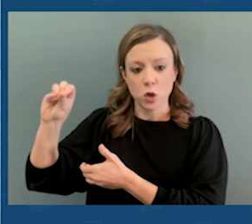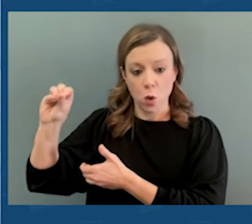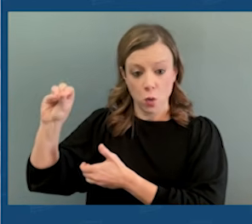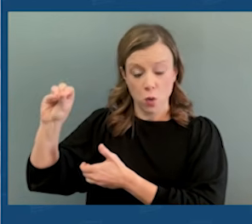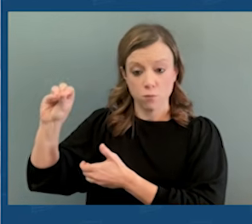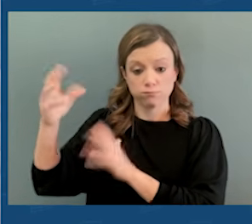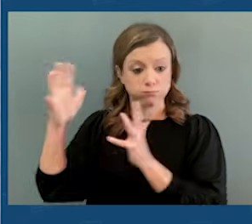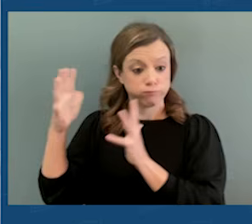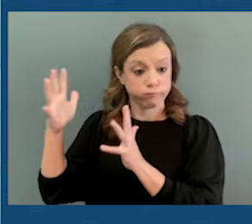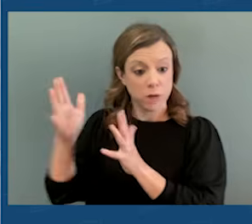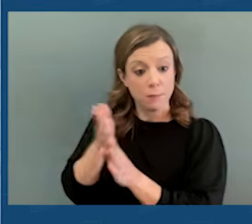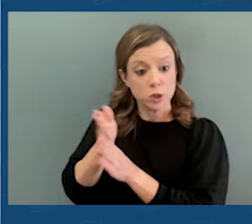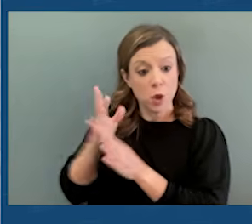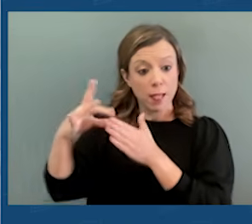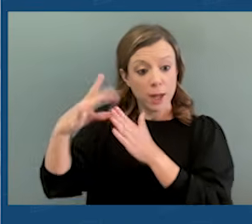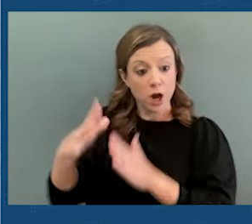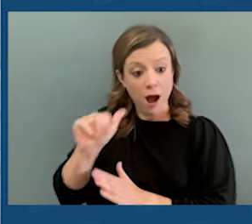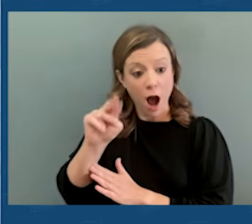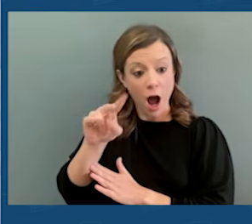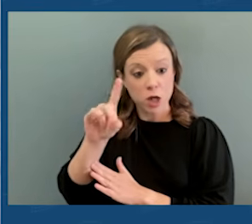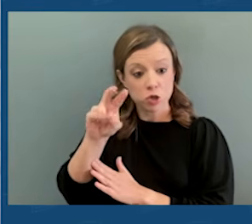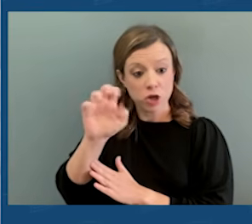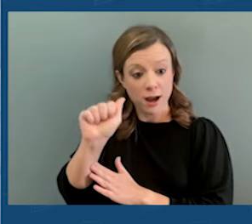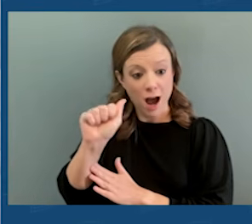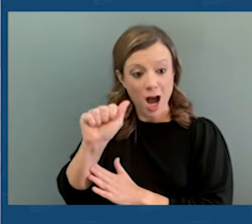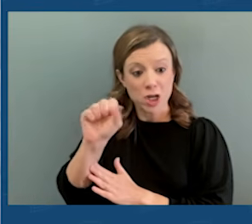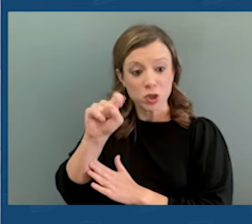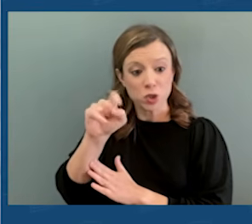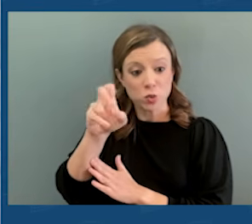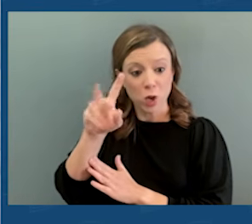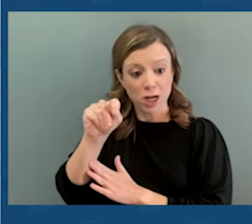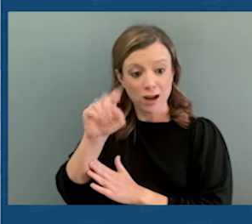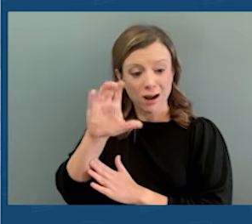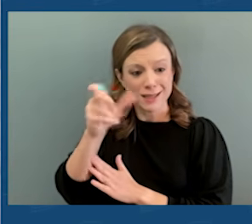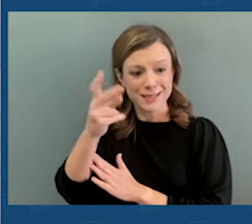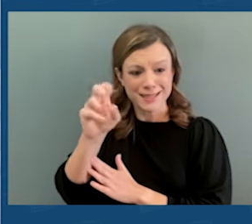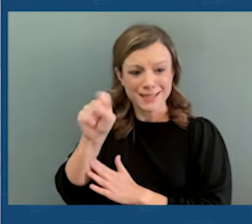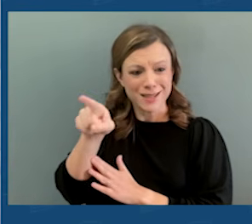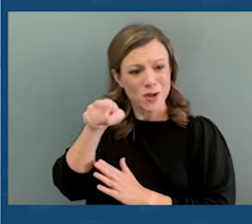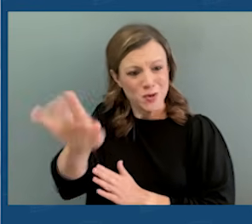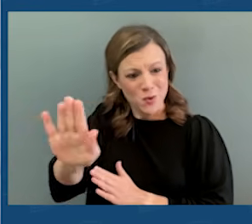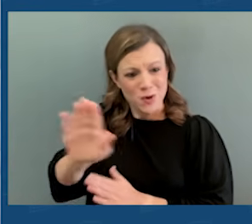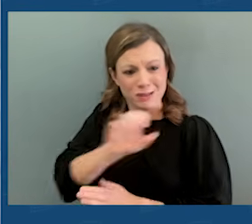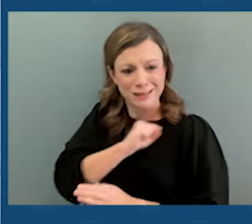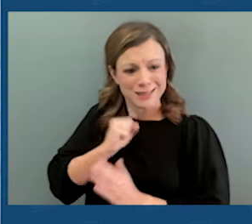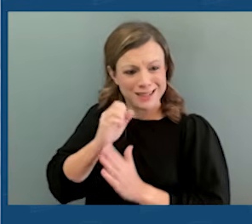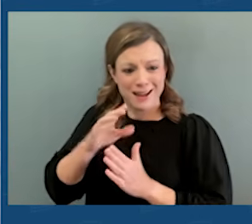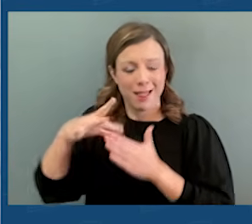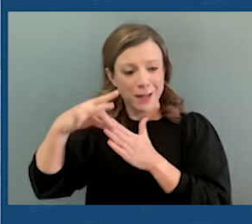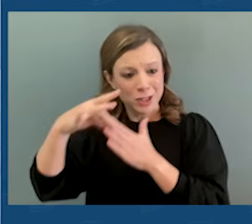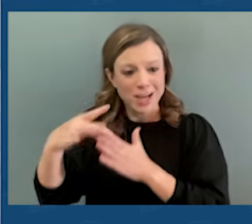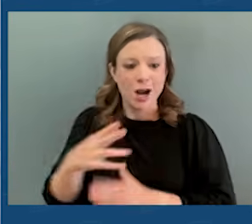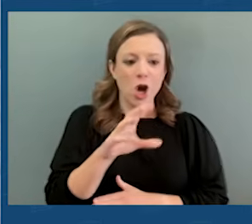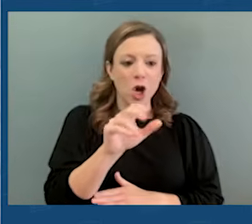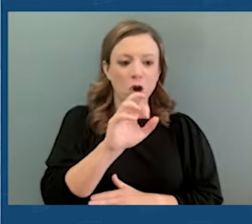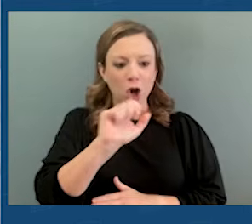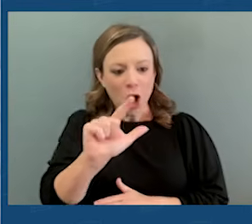Majority Leader Andrea Stewart-Cousins, thank you for your leadership in the Senate. Speaker Carl Heastie, getting this through the